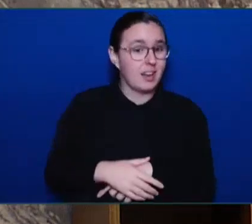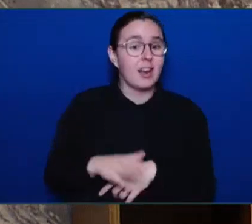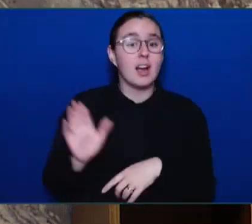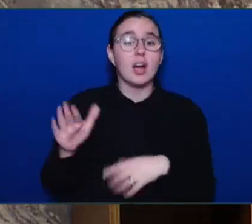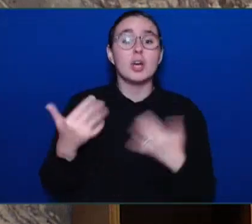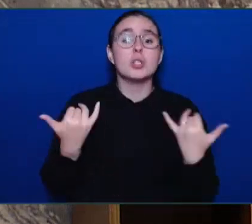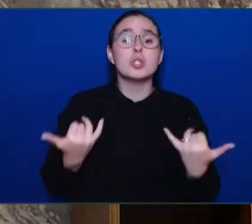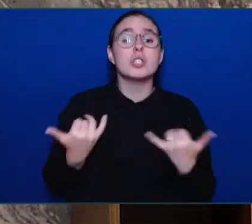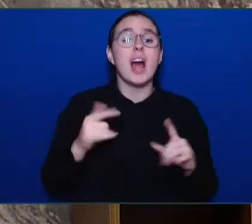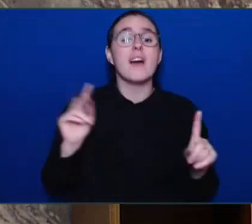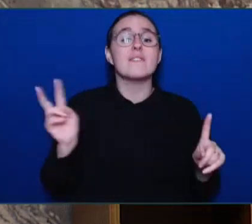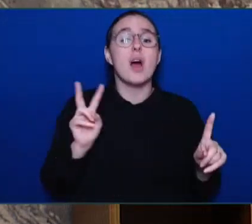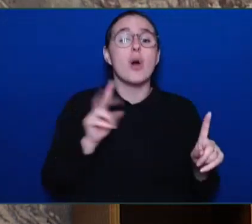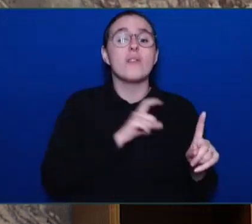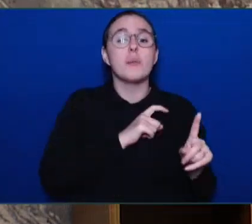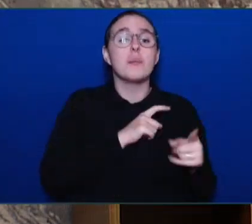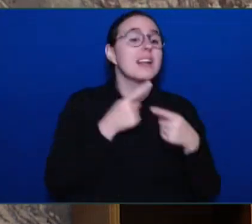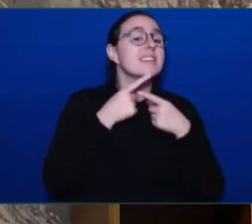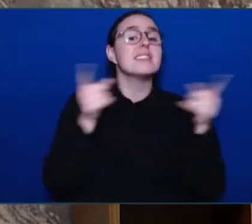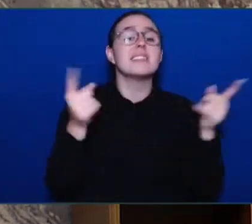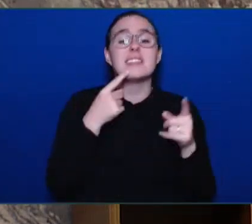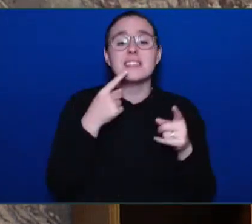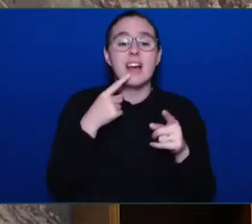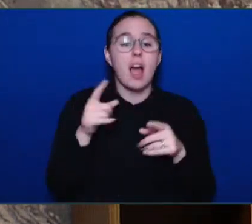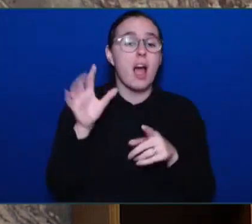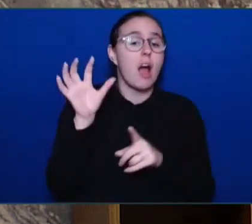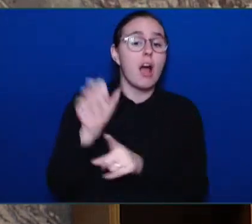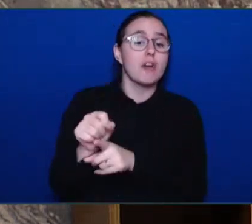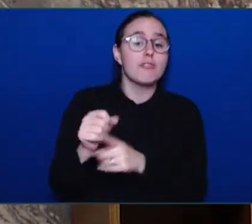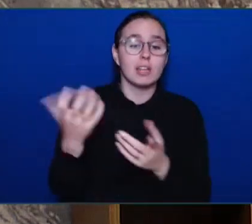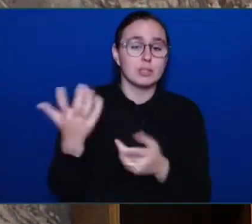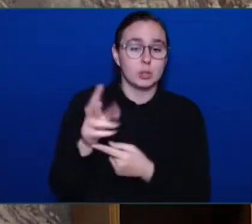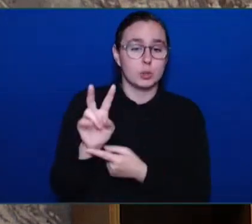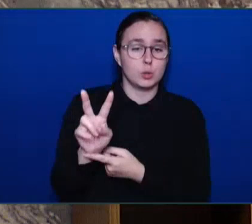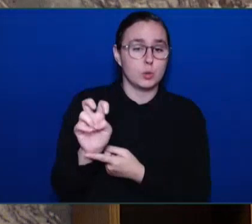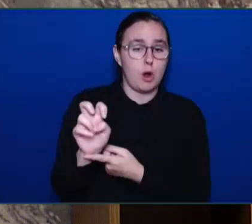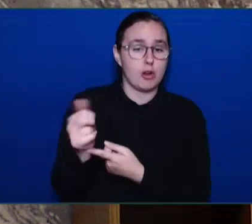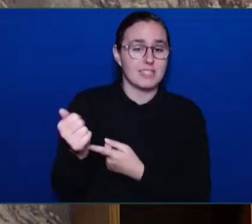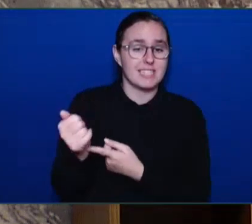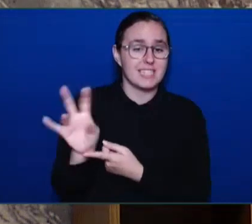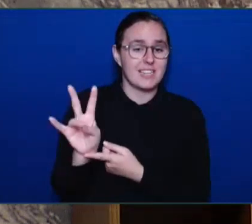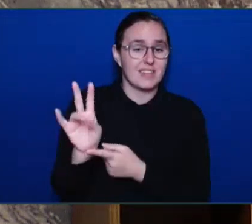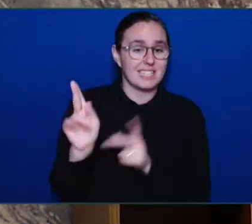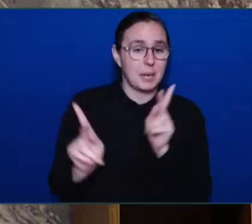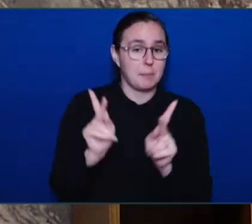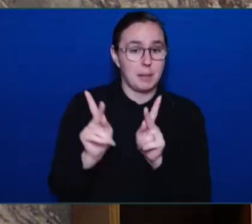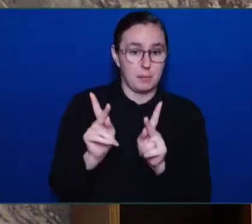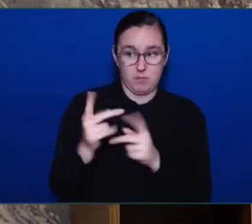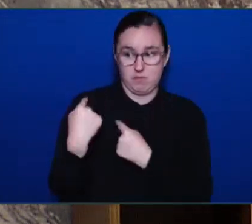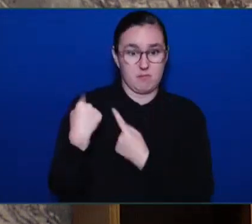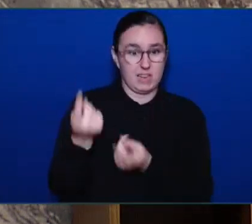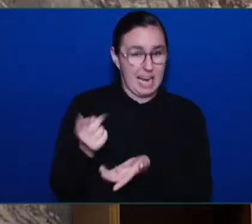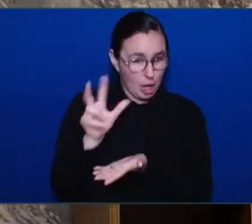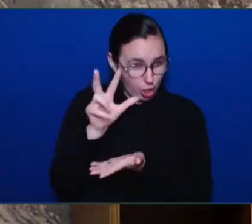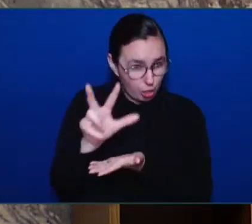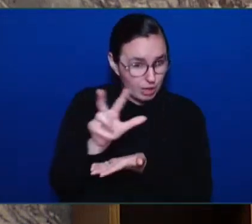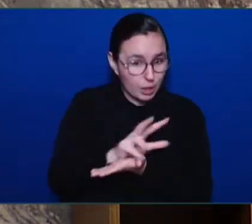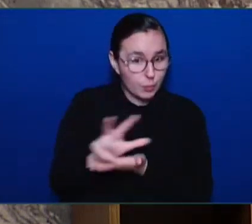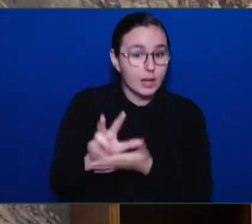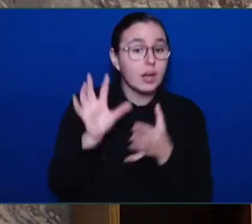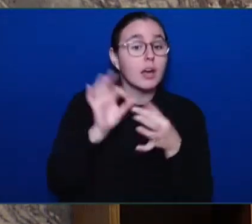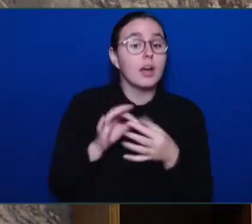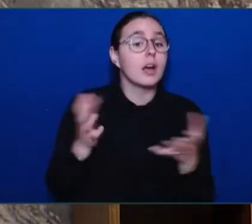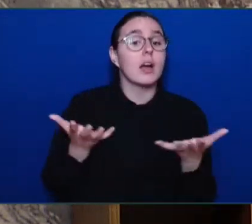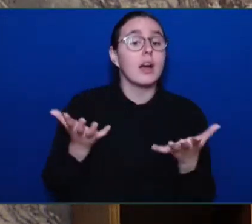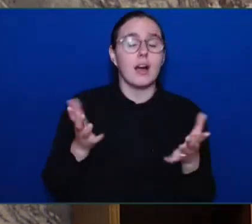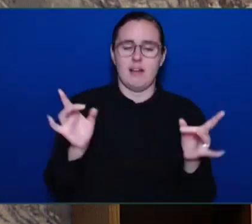arrested 217 people over the course of a 3-week period for violent retail thefts. In one incident,